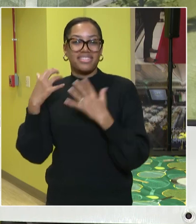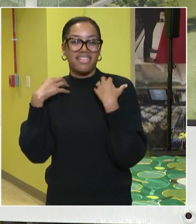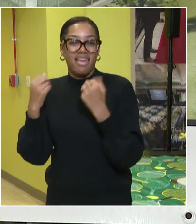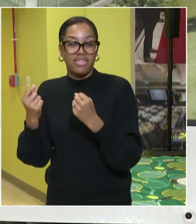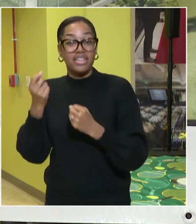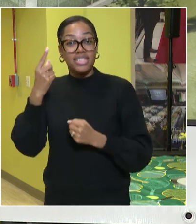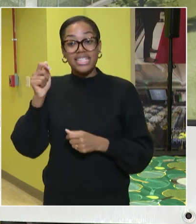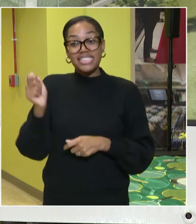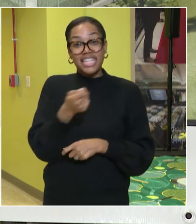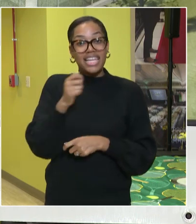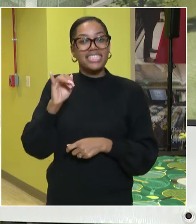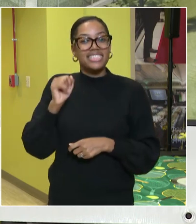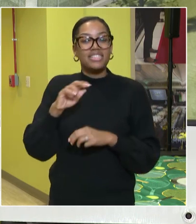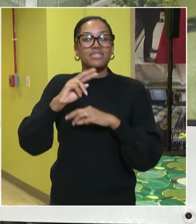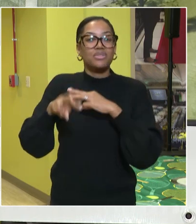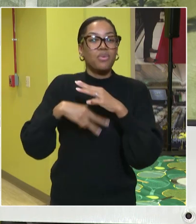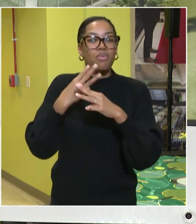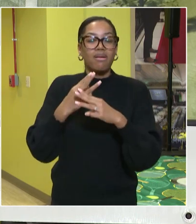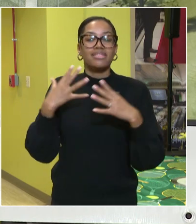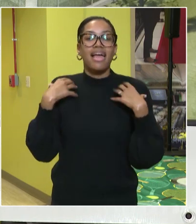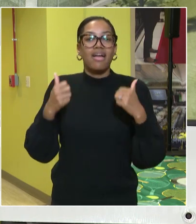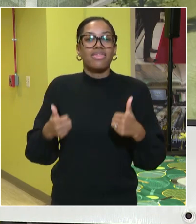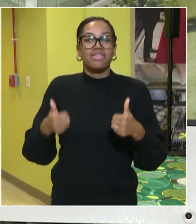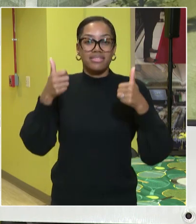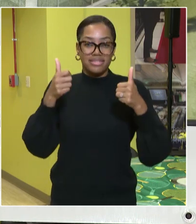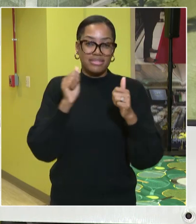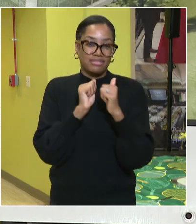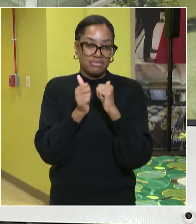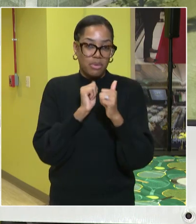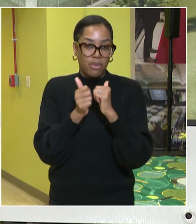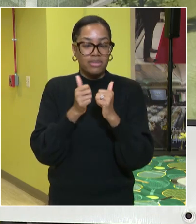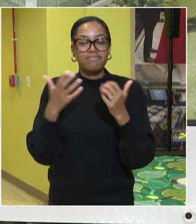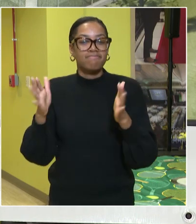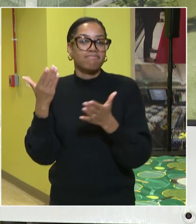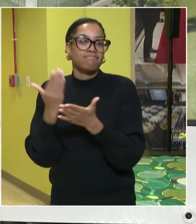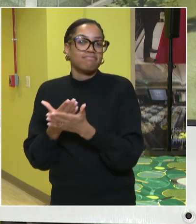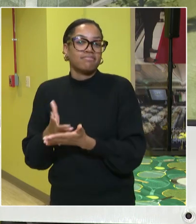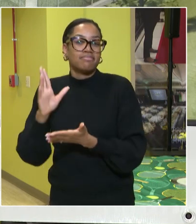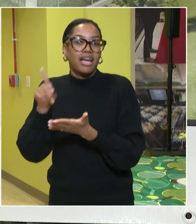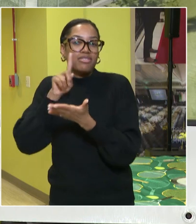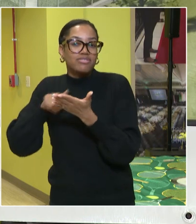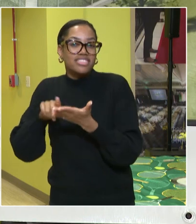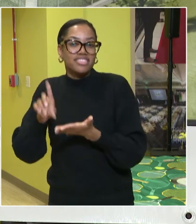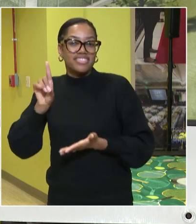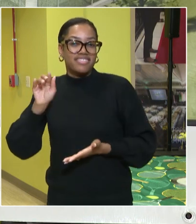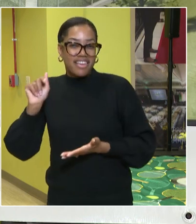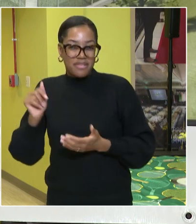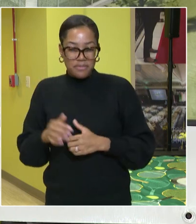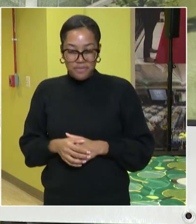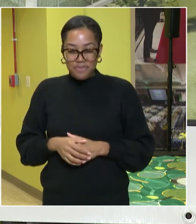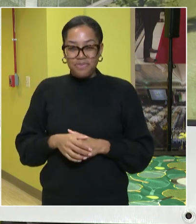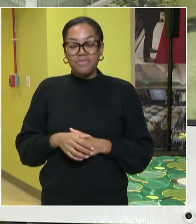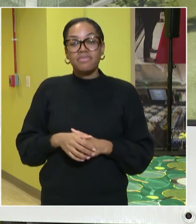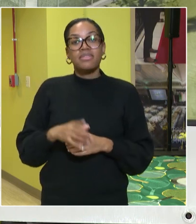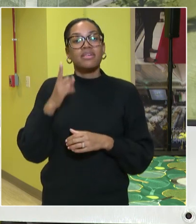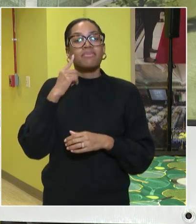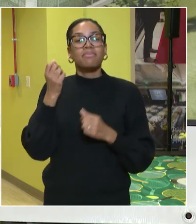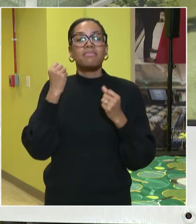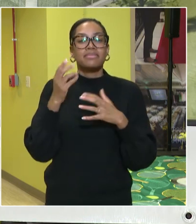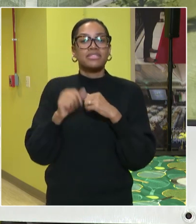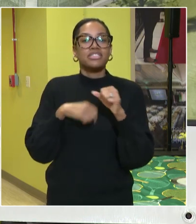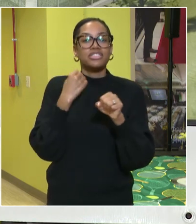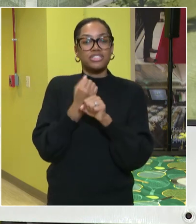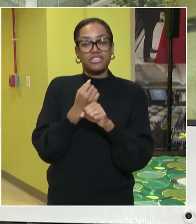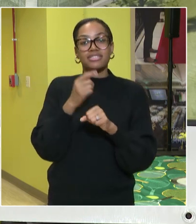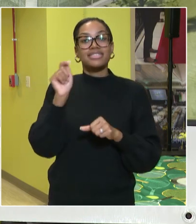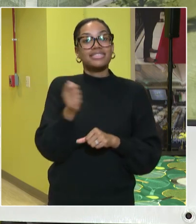sport, a statement that is supported by research and data. For decades, tennis has proven